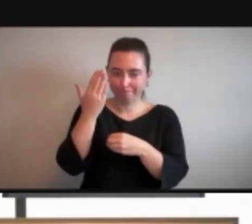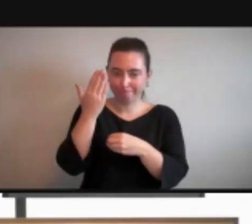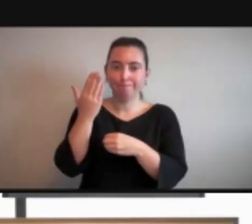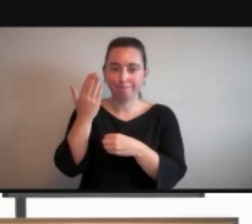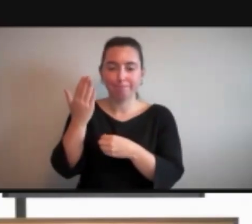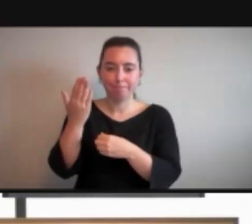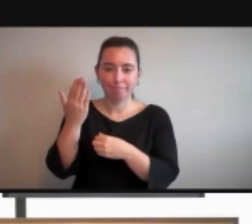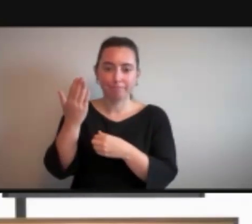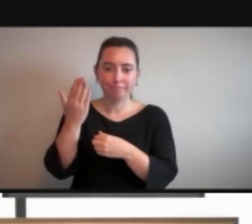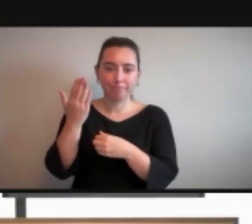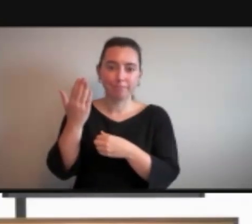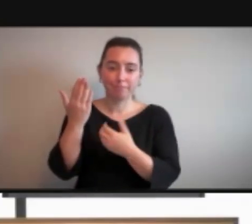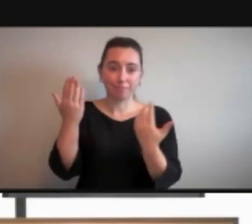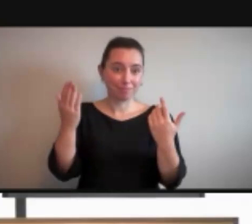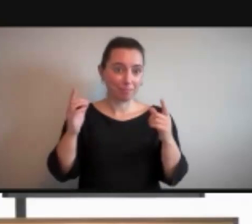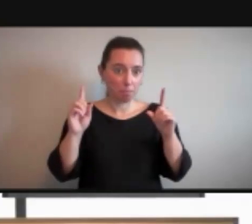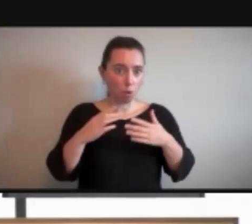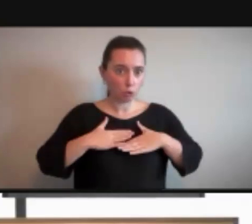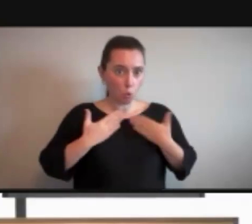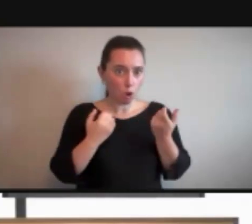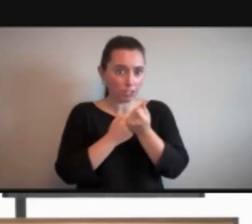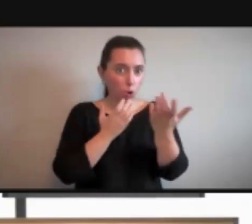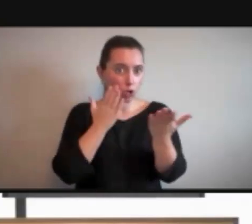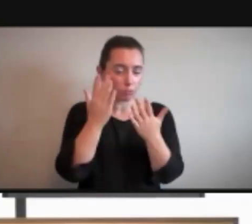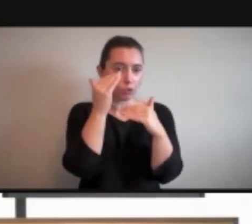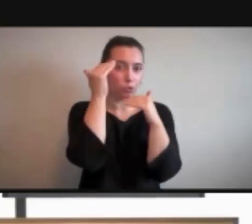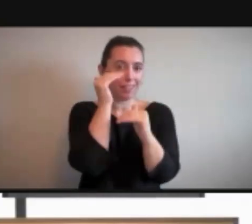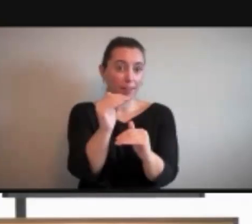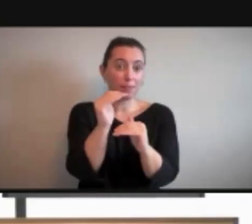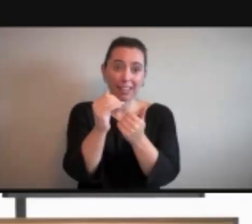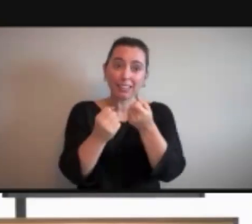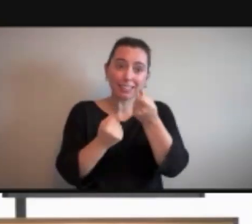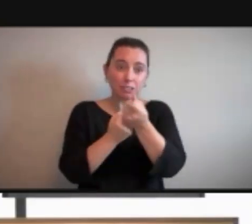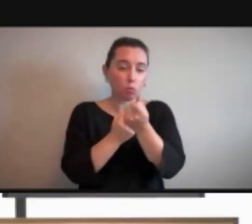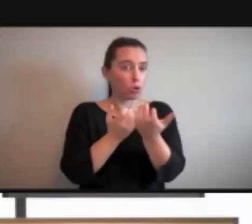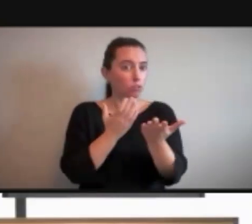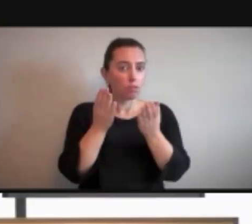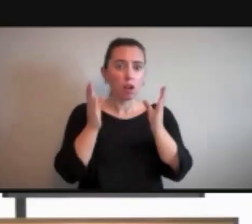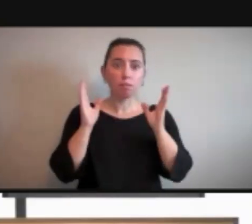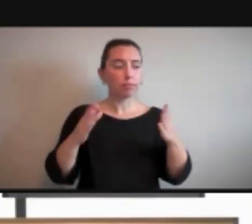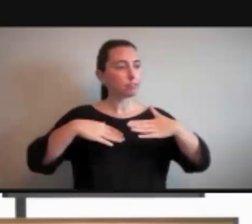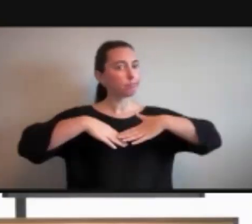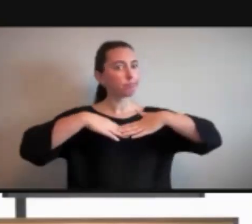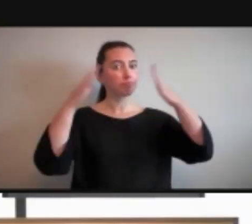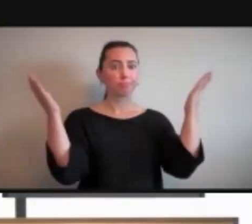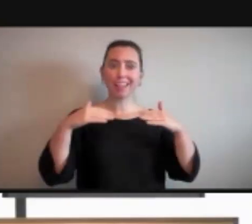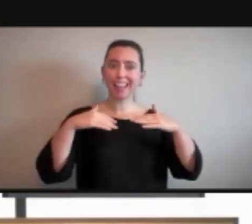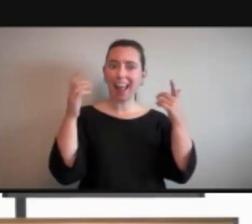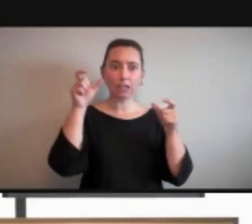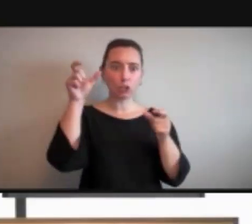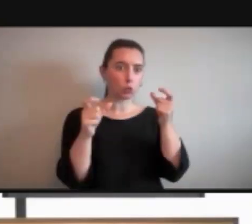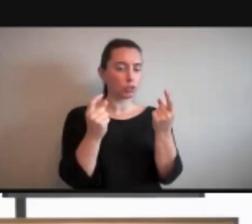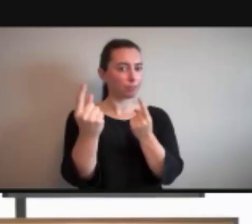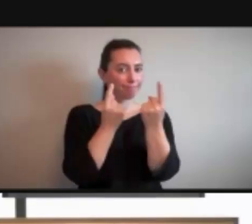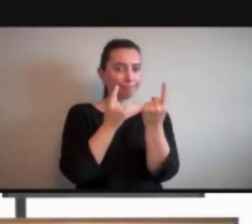it shouldn't be limited. As I said, support service should be available for everybody. So when it